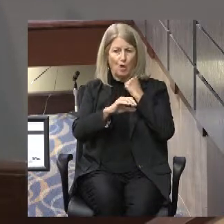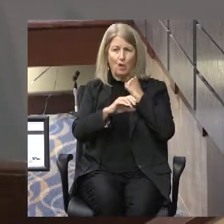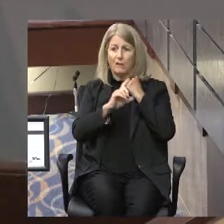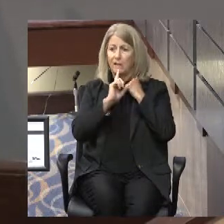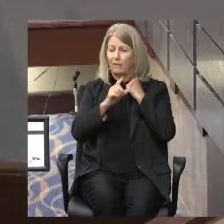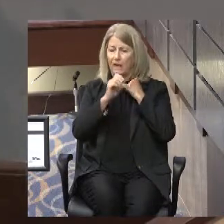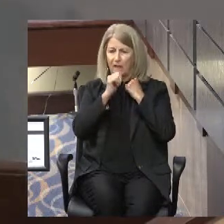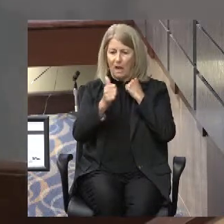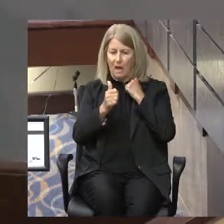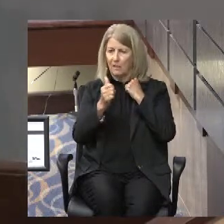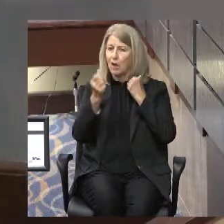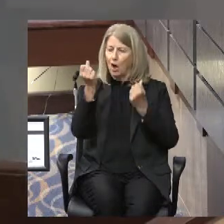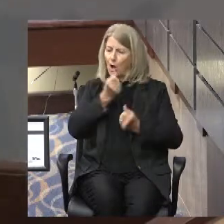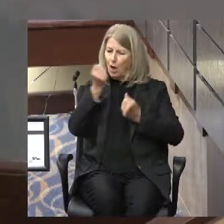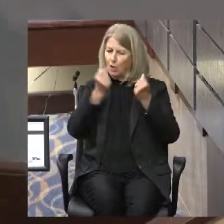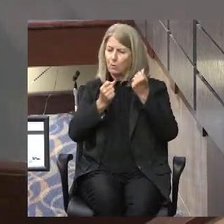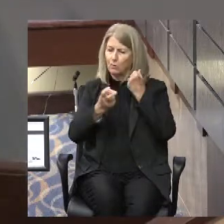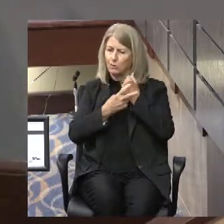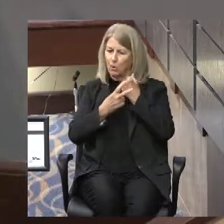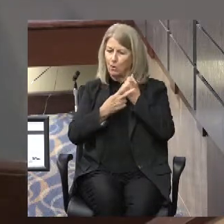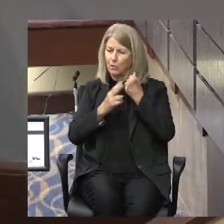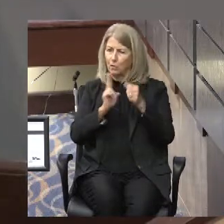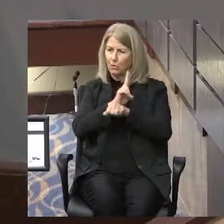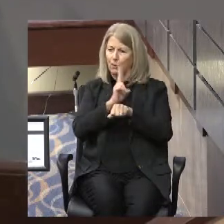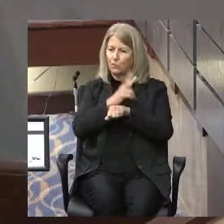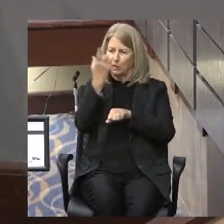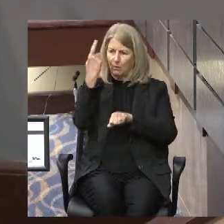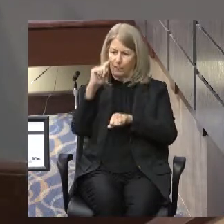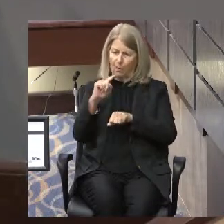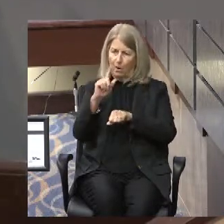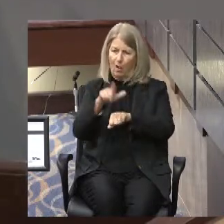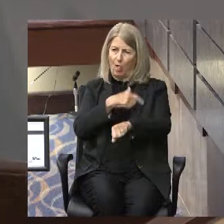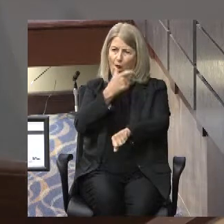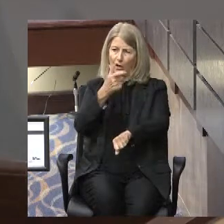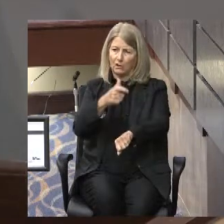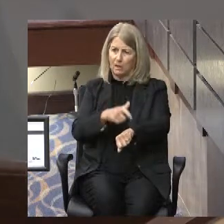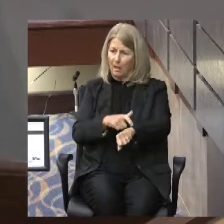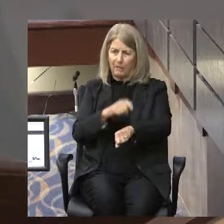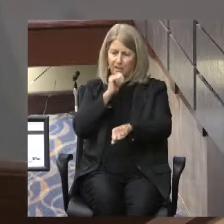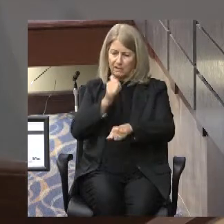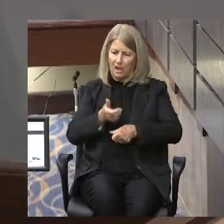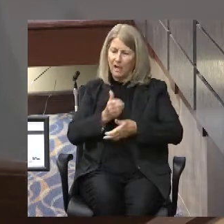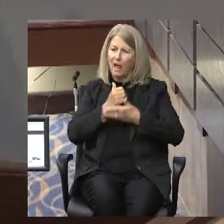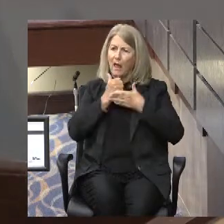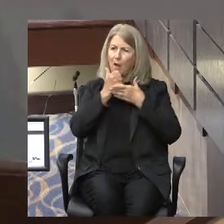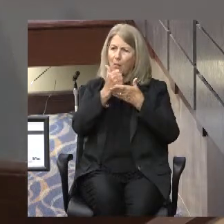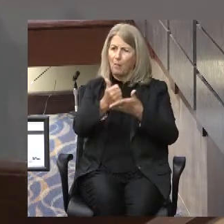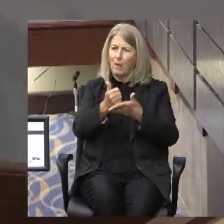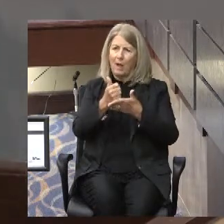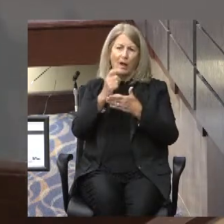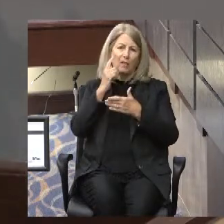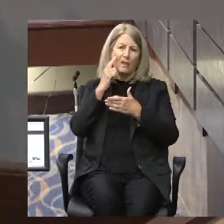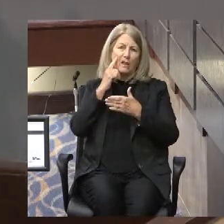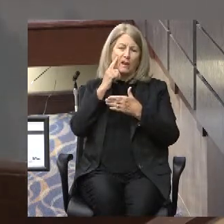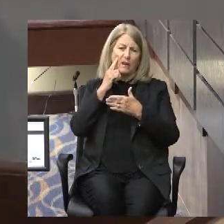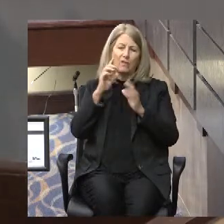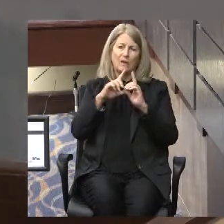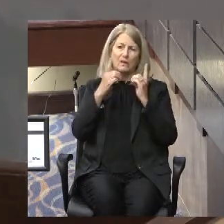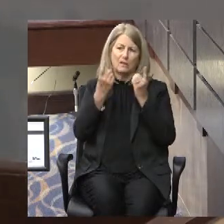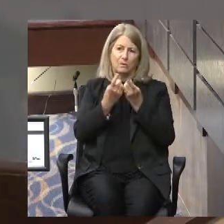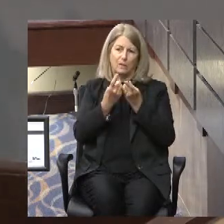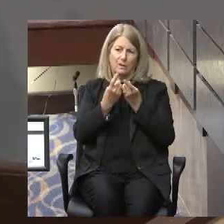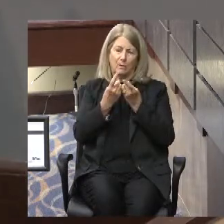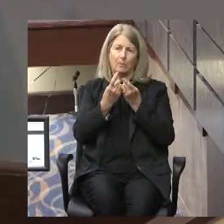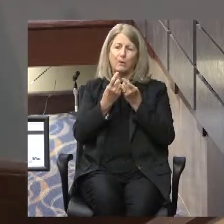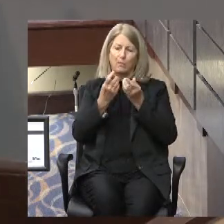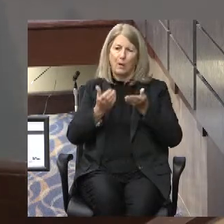auto storage use or intent long-term, and doesn't help, I think, boost or promote the redevelopment of LaSalle